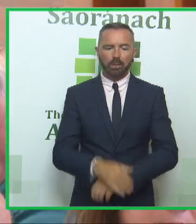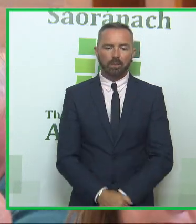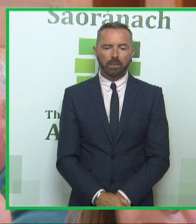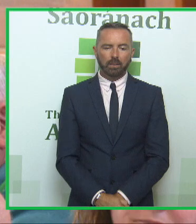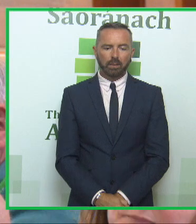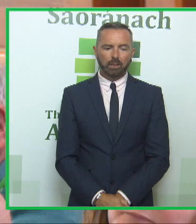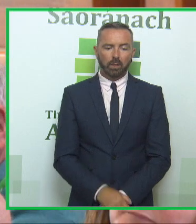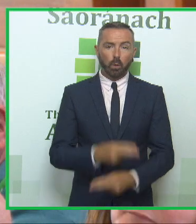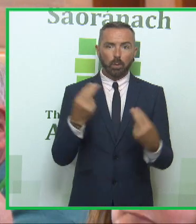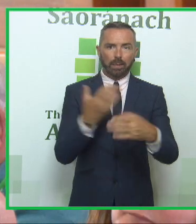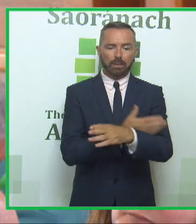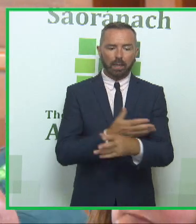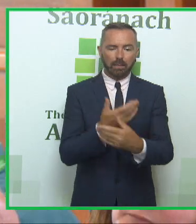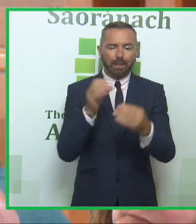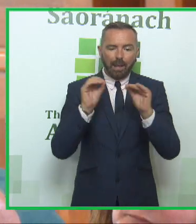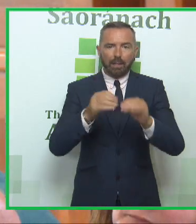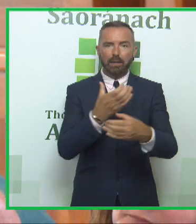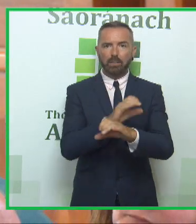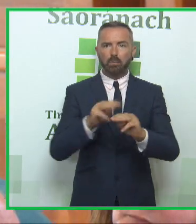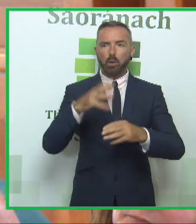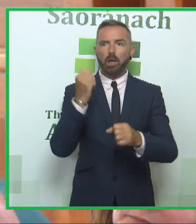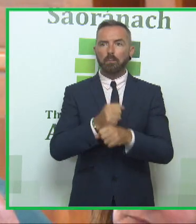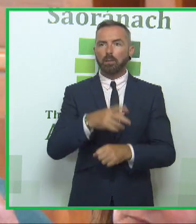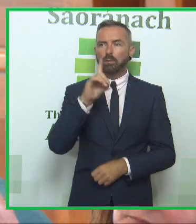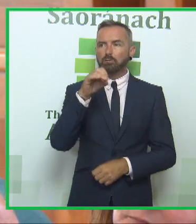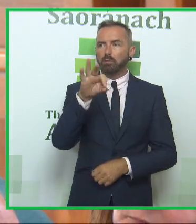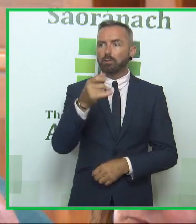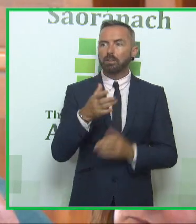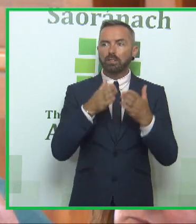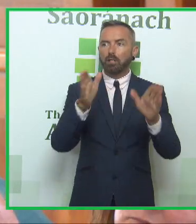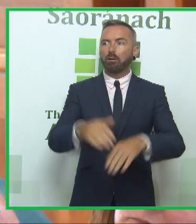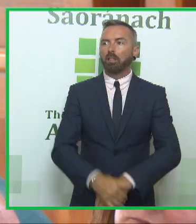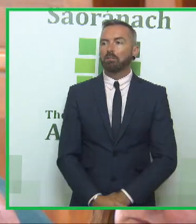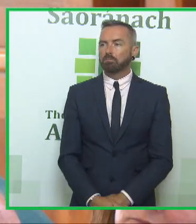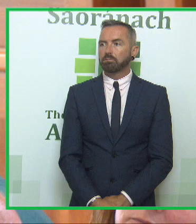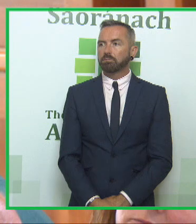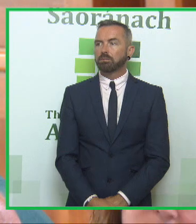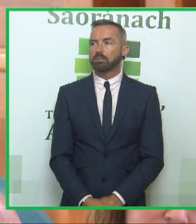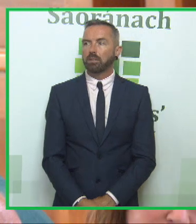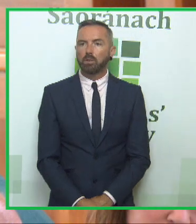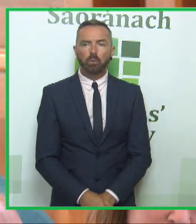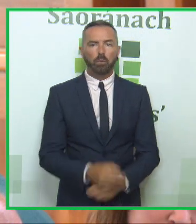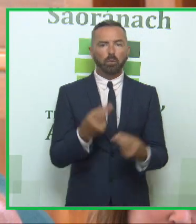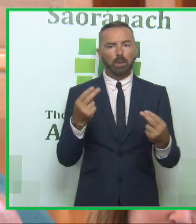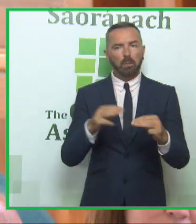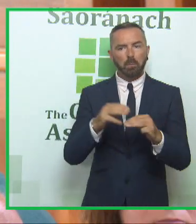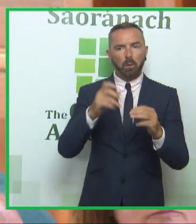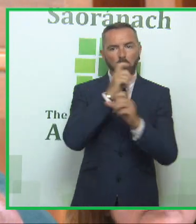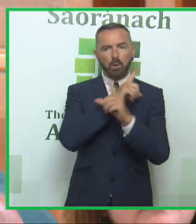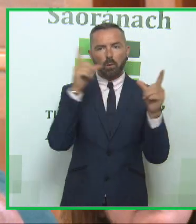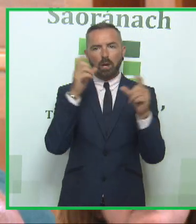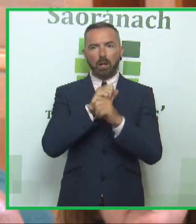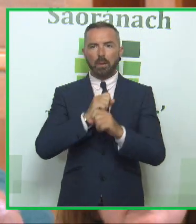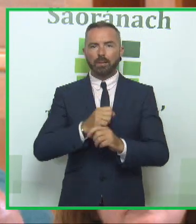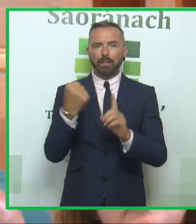Kids need to be educated more on drugs in general, and be made aware of the harms. But